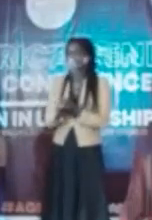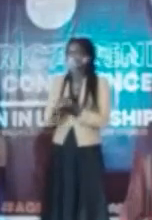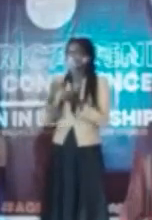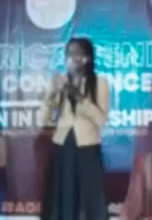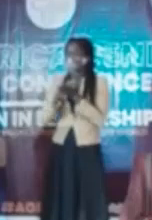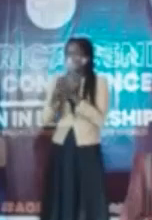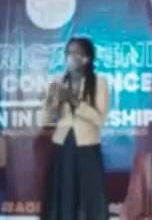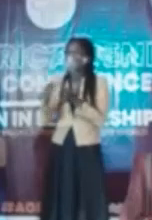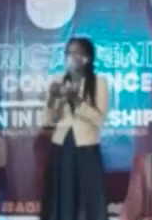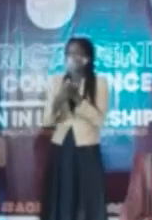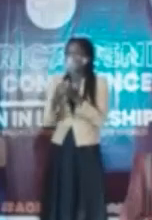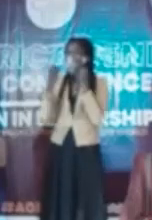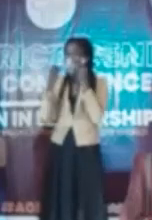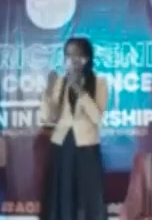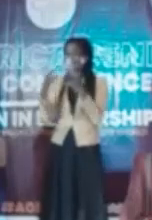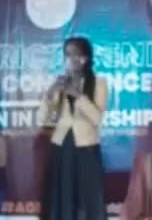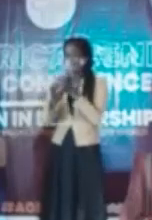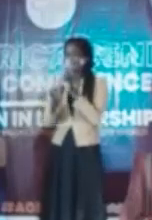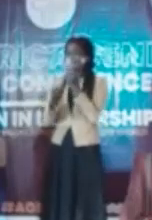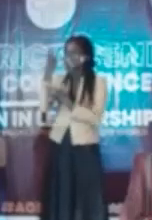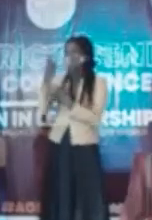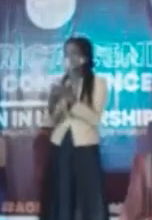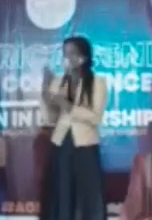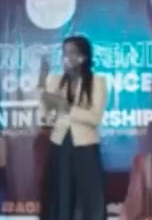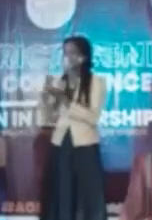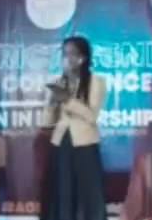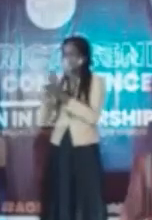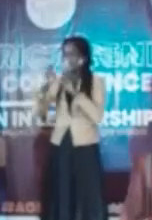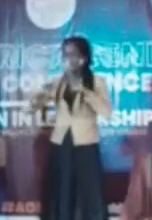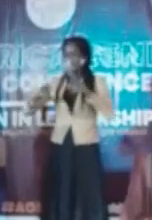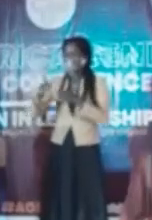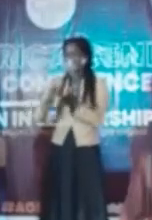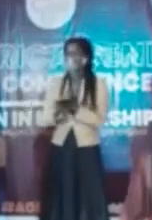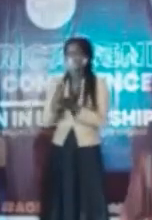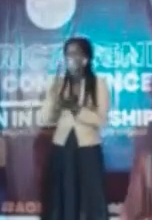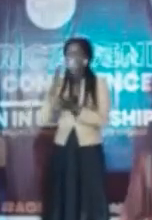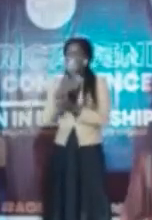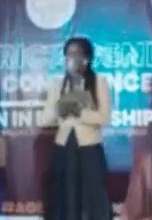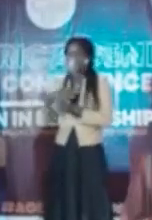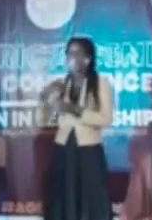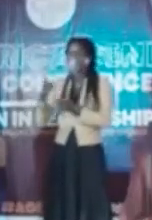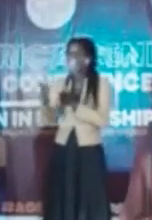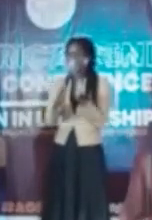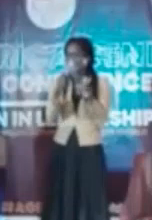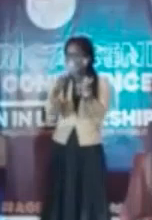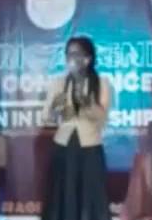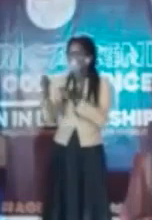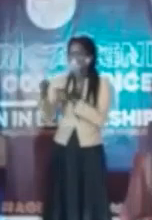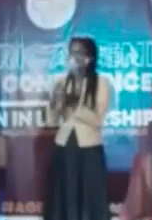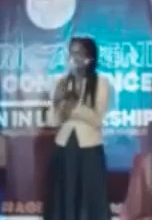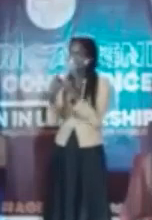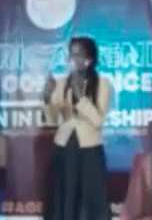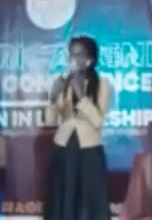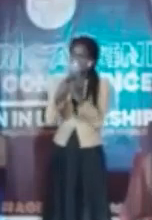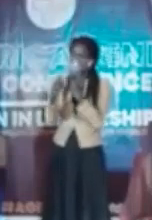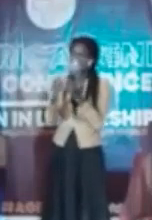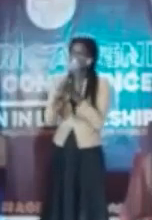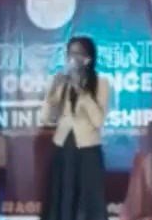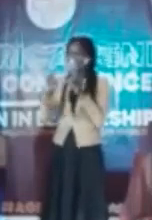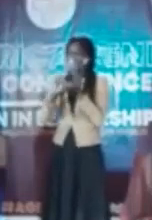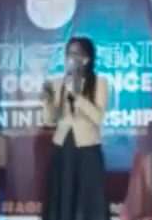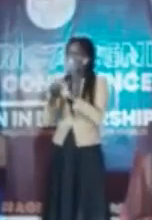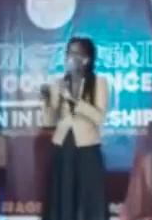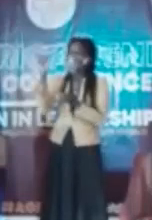coming out of research, issues that are affecting women in the agriculture sector are discussed and recommendations are